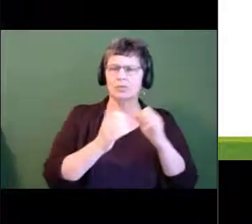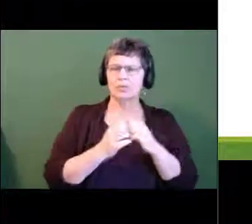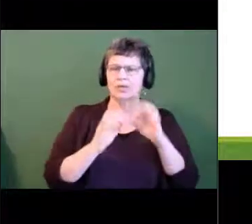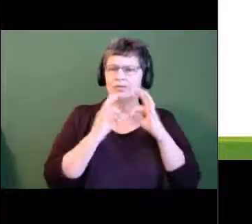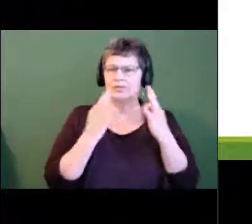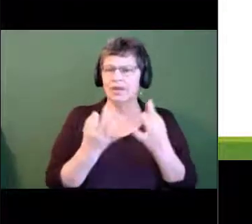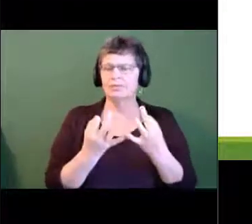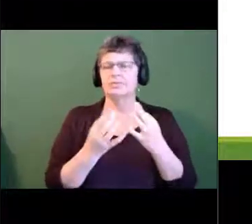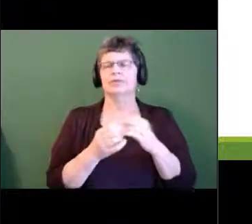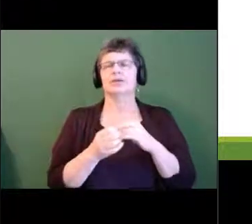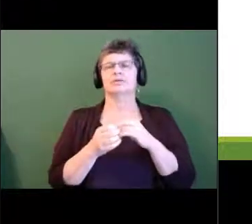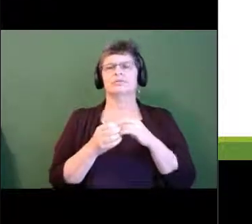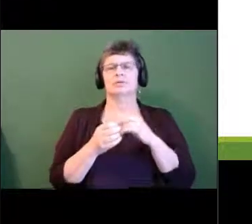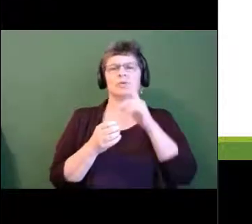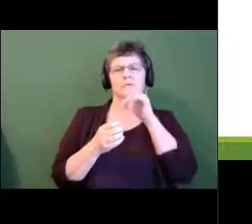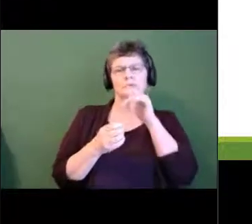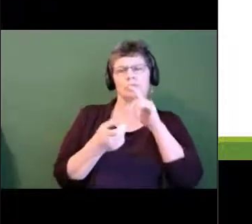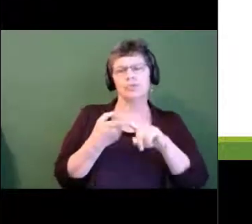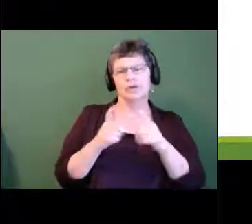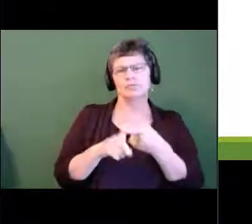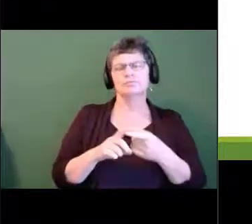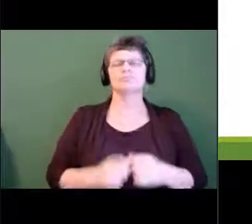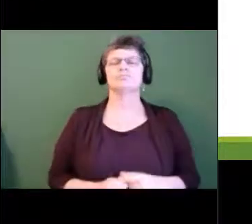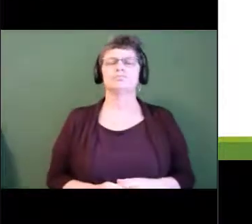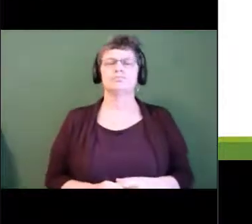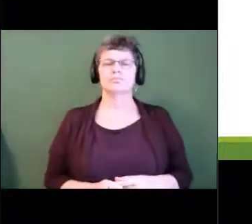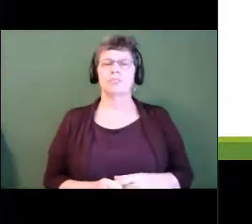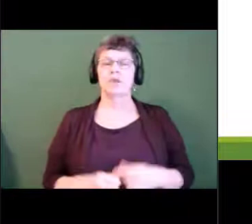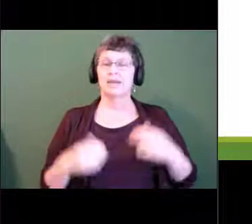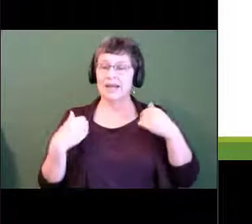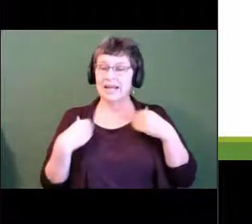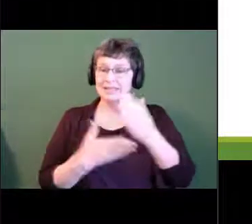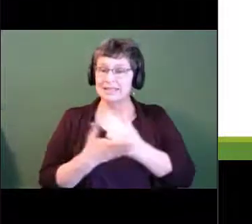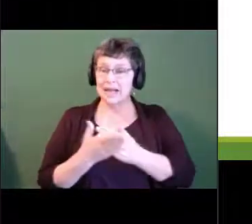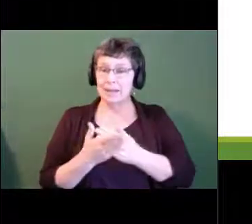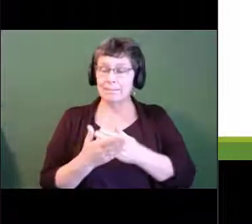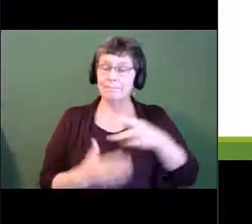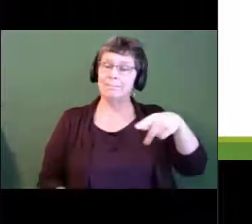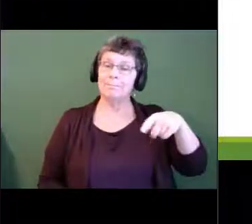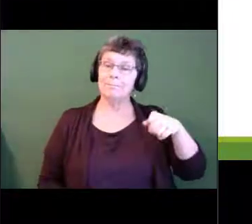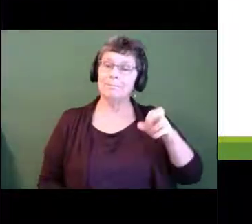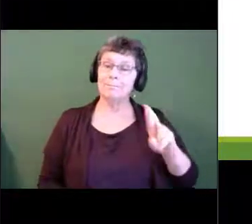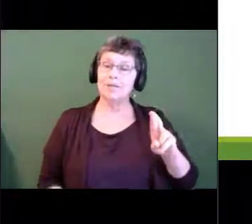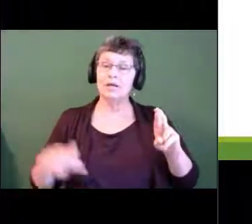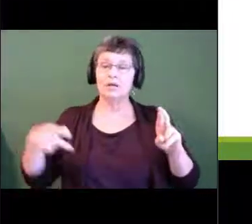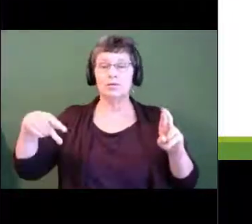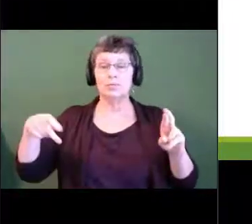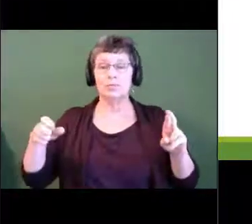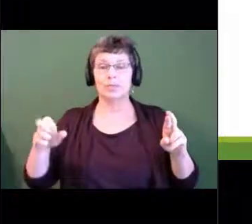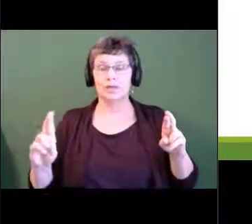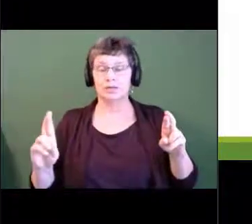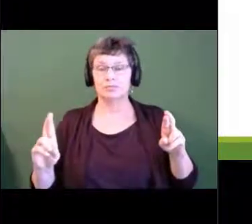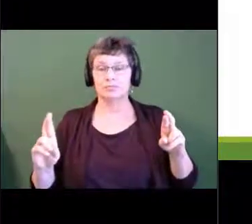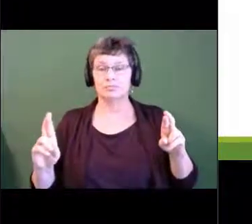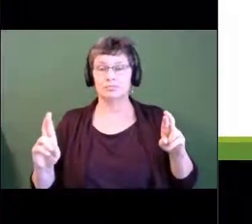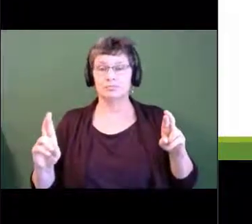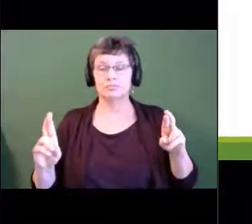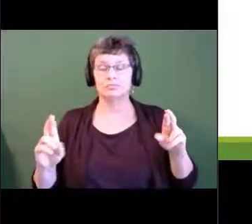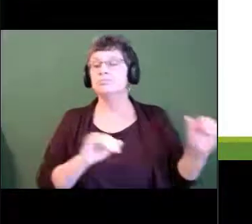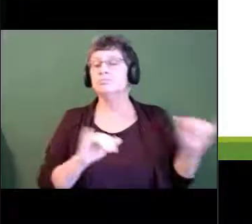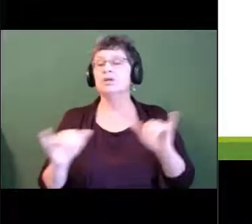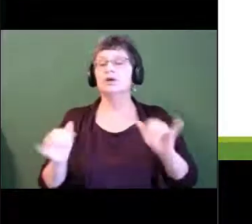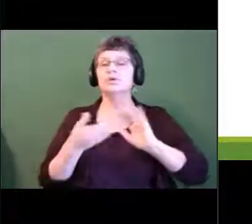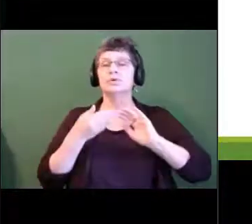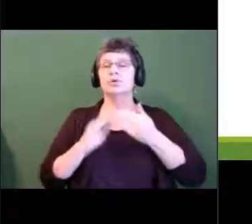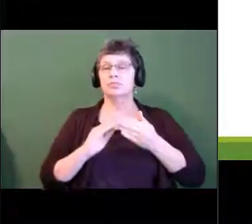peer-to-peer programs that were developed that were culturally appropriate for different populations. And there were also community programs